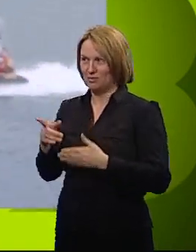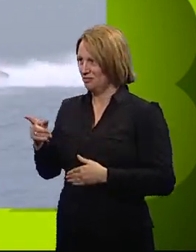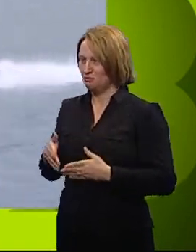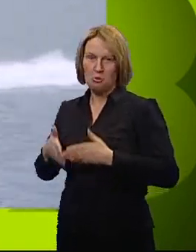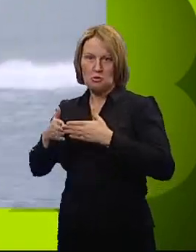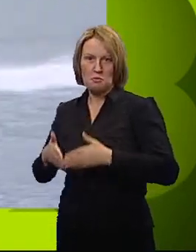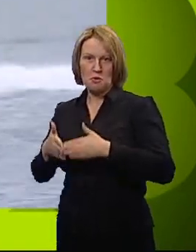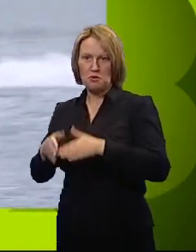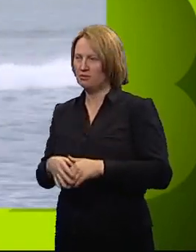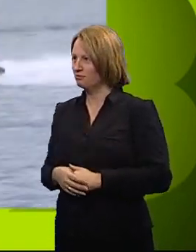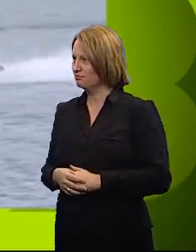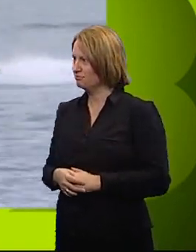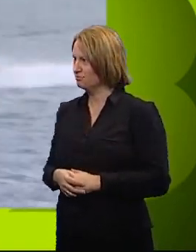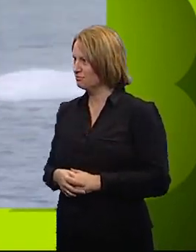ride! Oh, that's fast, man!